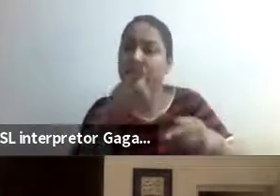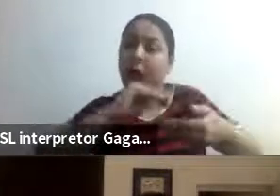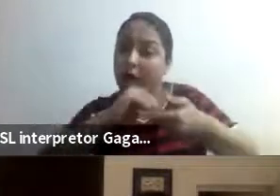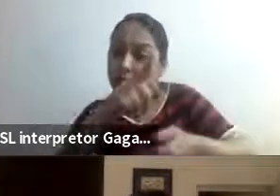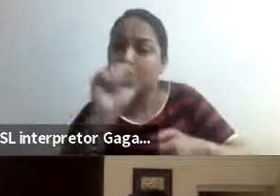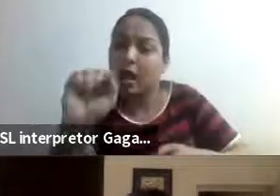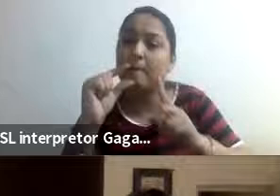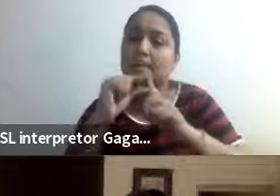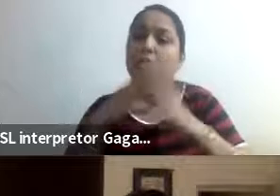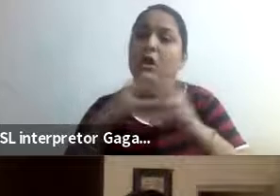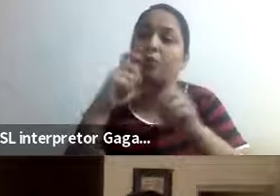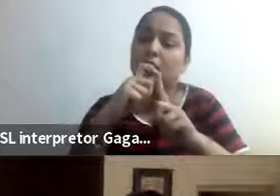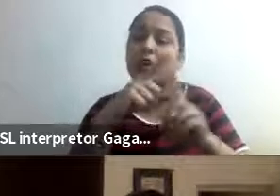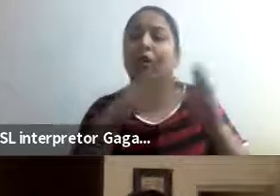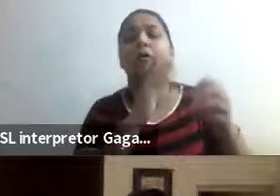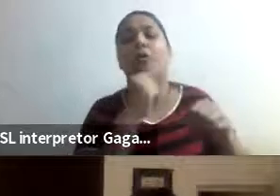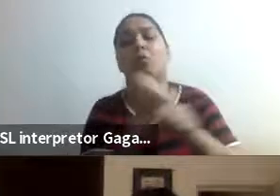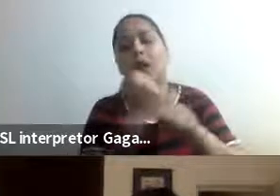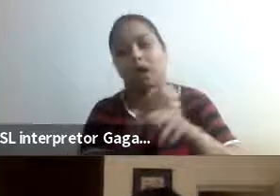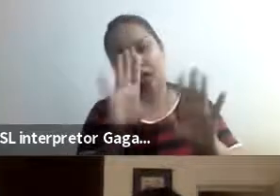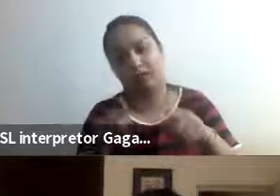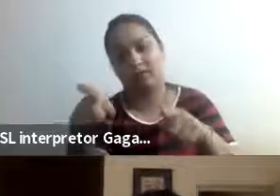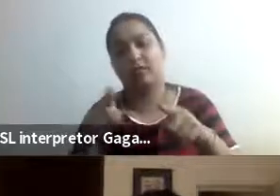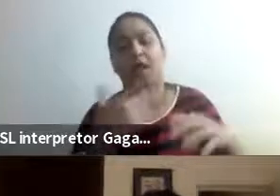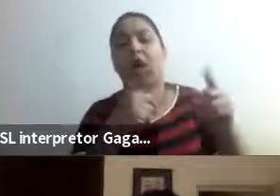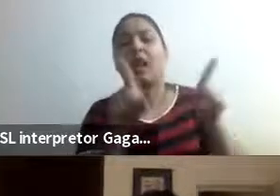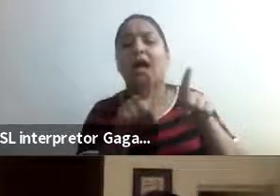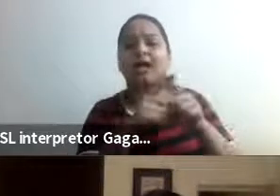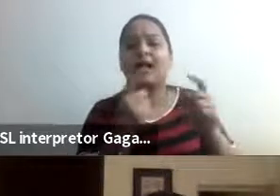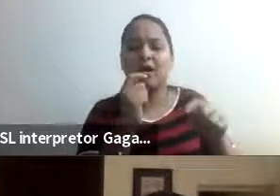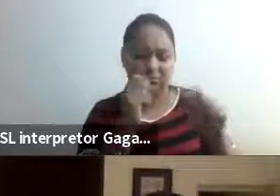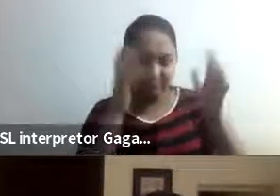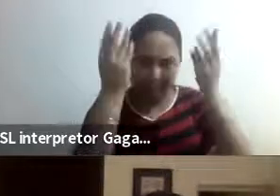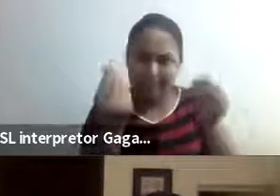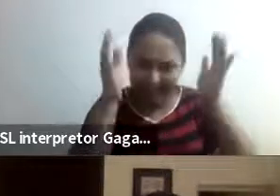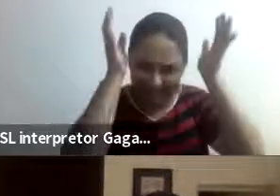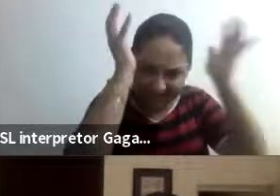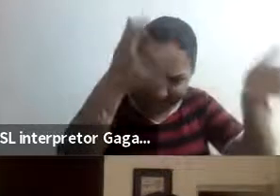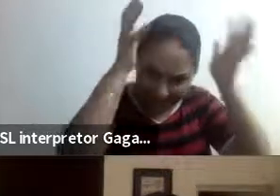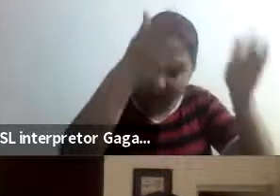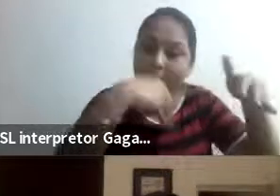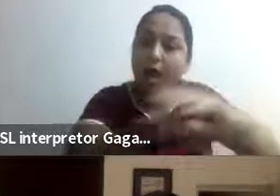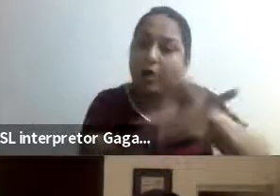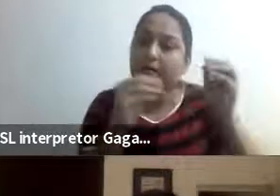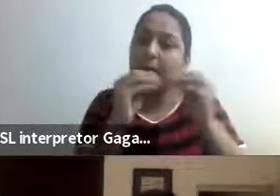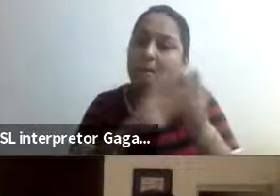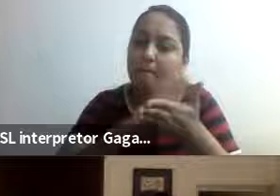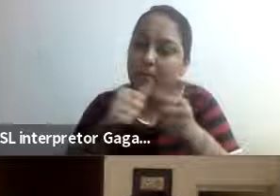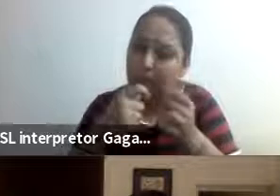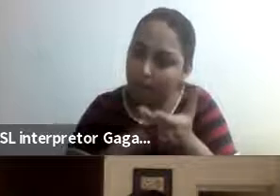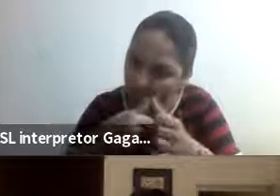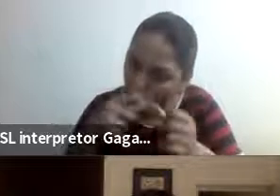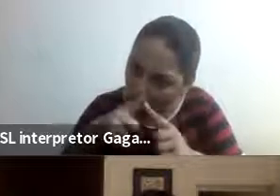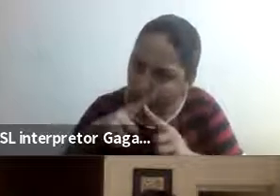her work as a construction worker at the Bharat Bhavan site. And this